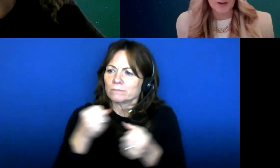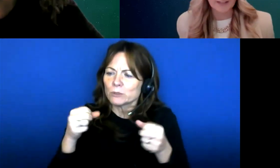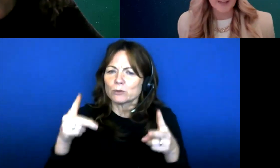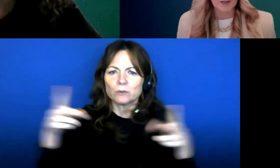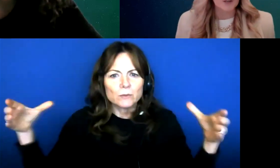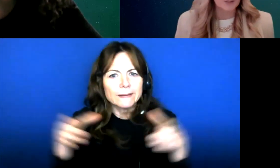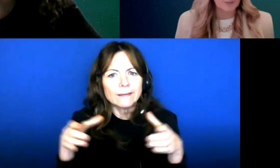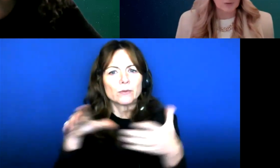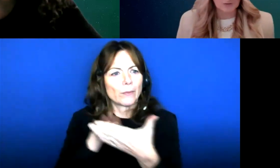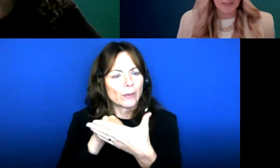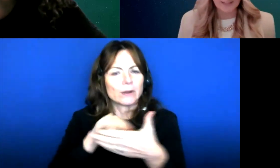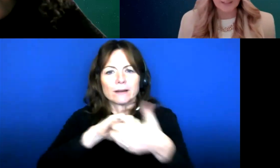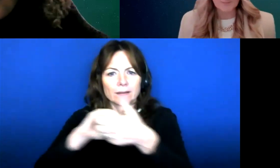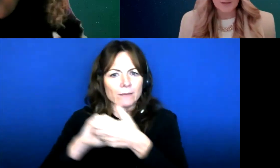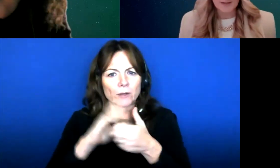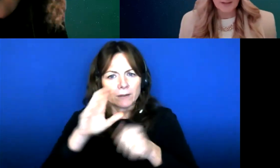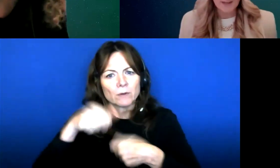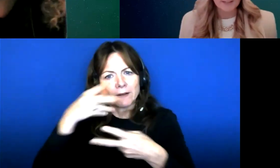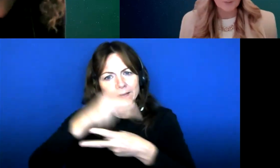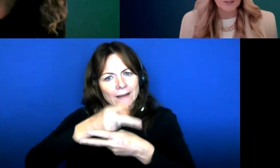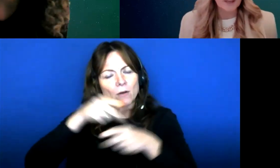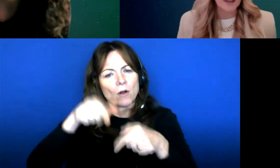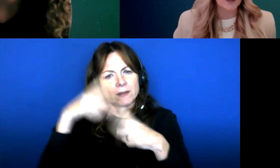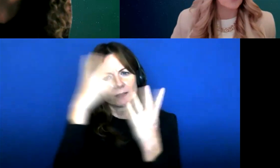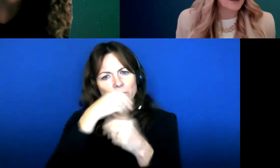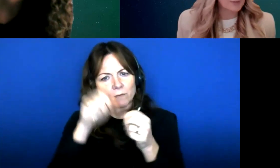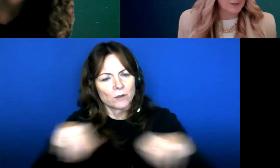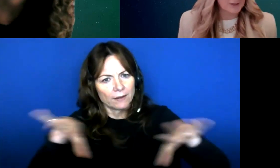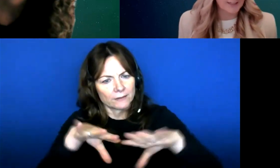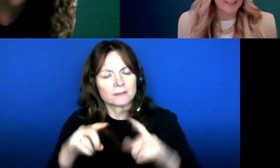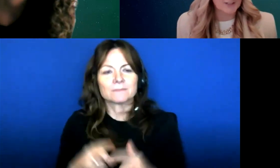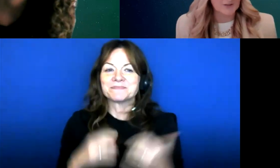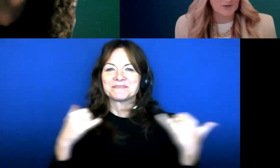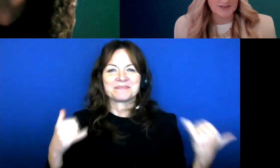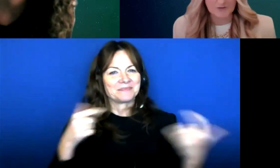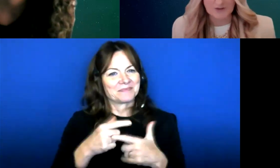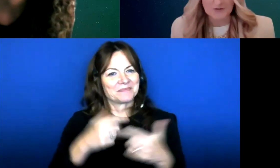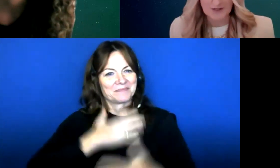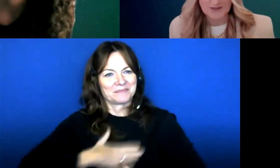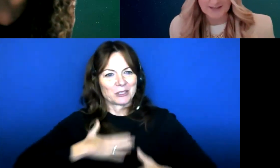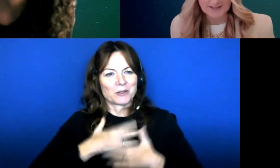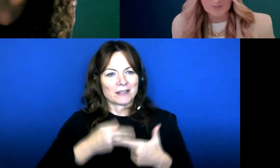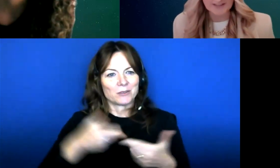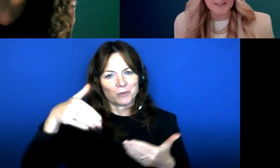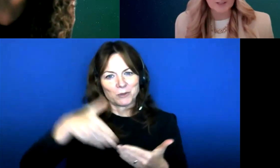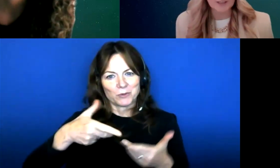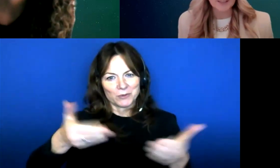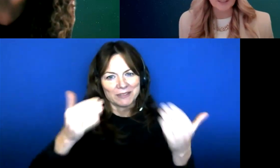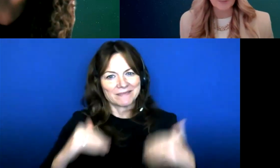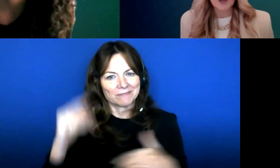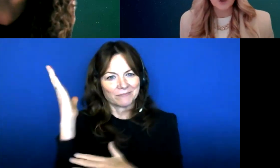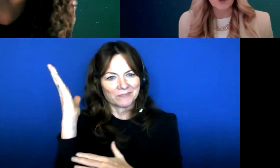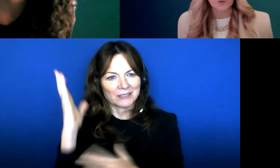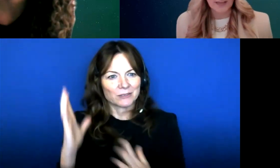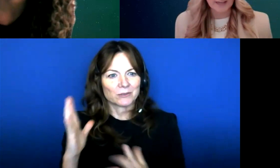and provide care on these beautiful lands. It is with great pleasure that I get to introduce our next presenter,